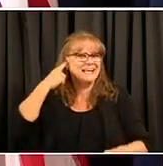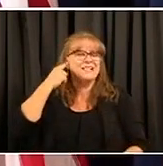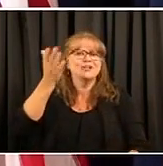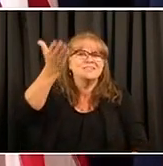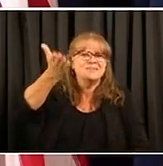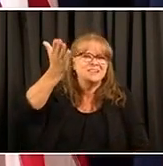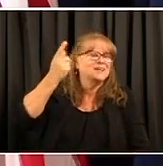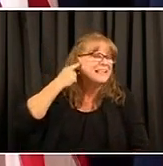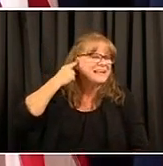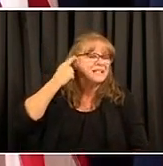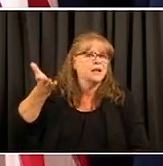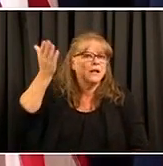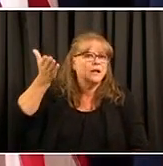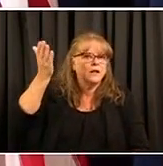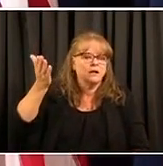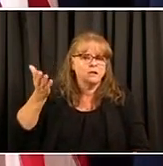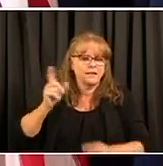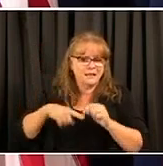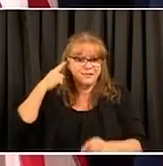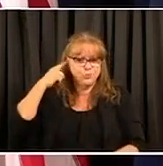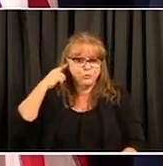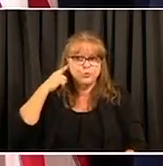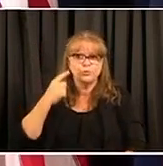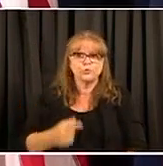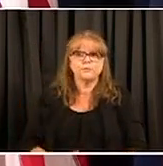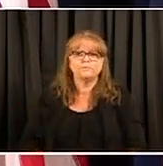Can you hear me? Yes, please. Go ahead. Sorry,